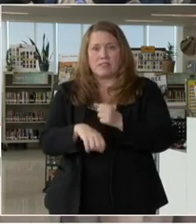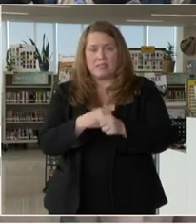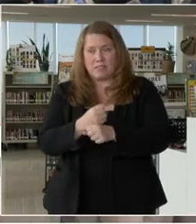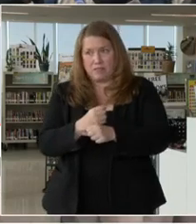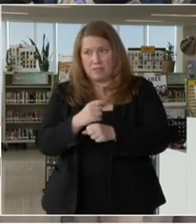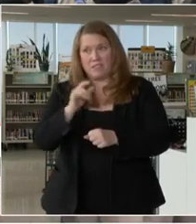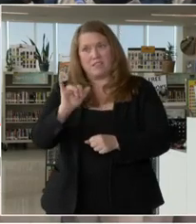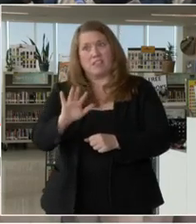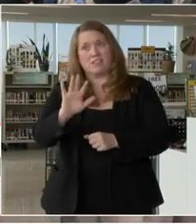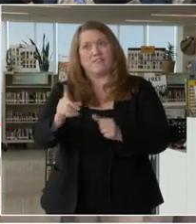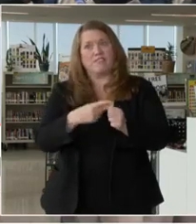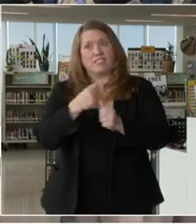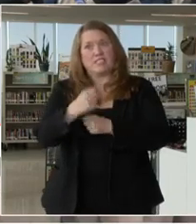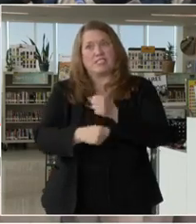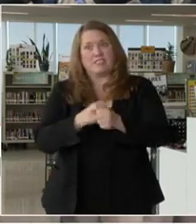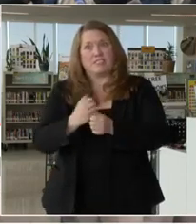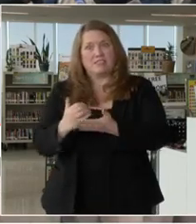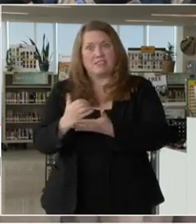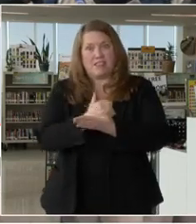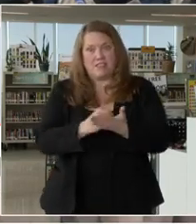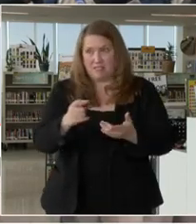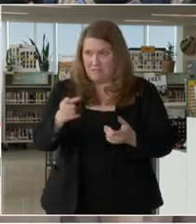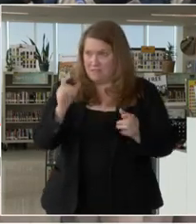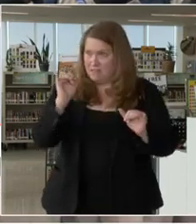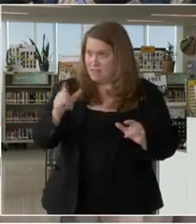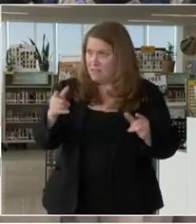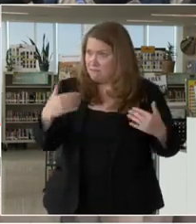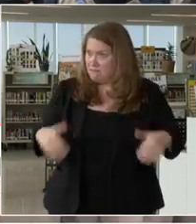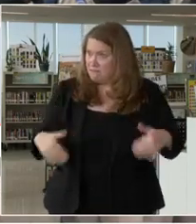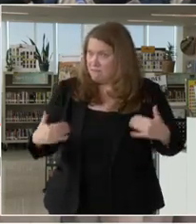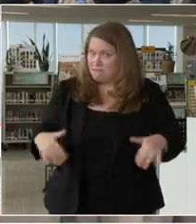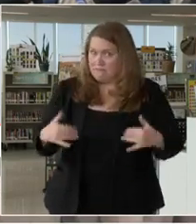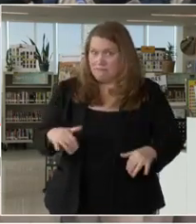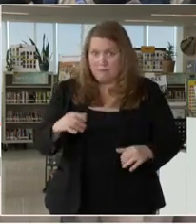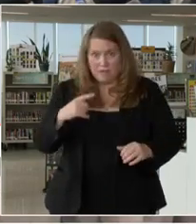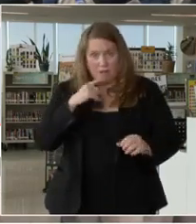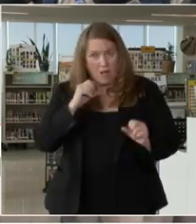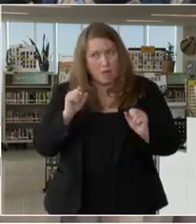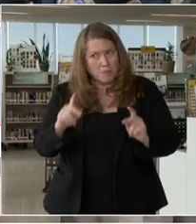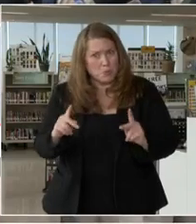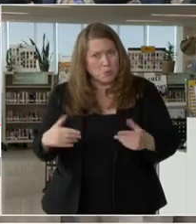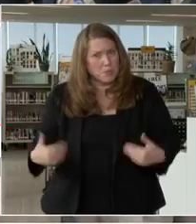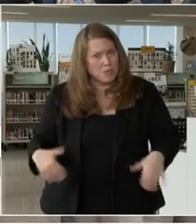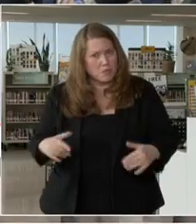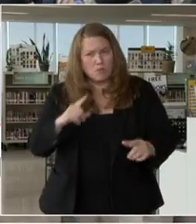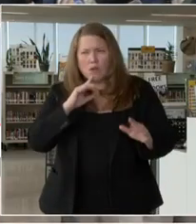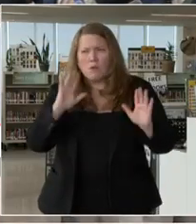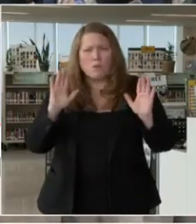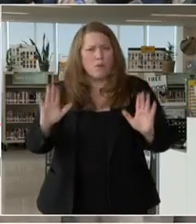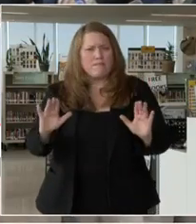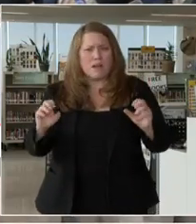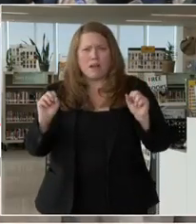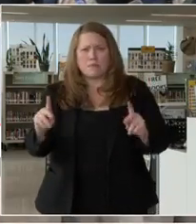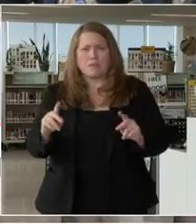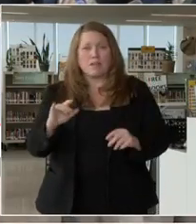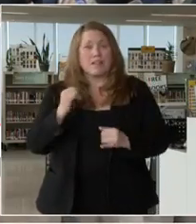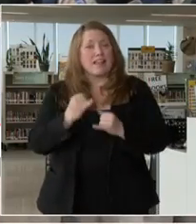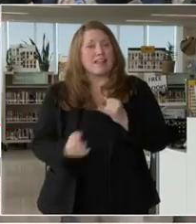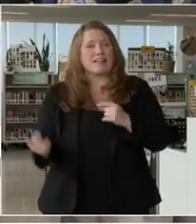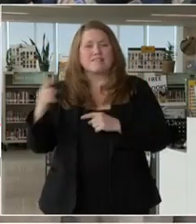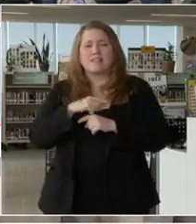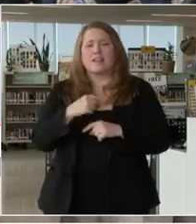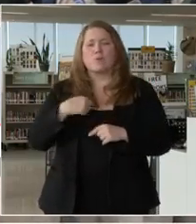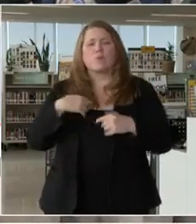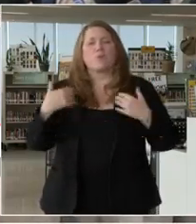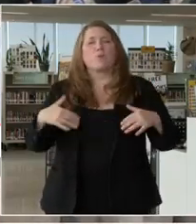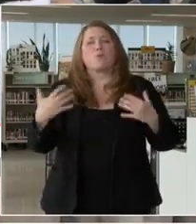here. That's a round of applause for these young people. It's an opportunity. It's an incredible opportunity. At the end of the day, I would love to